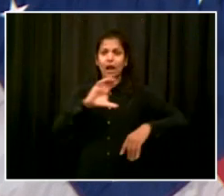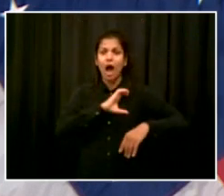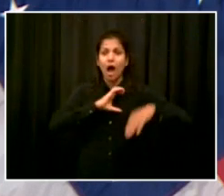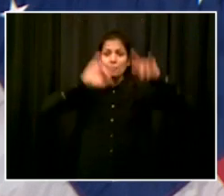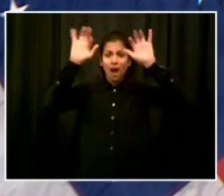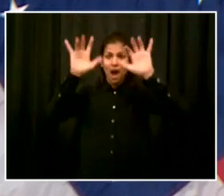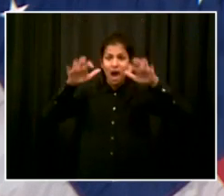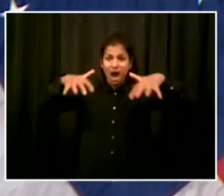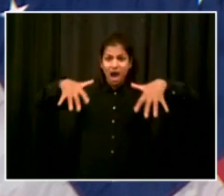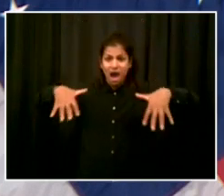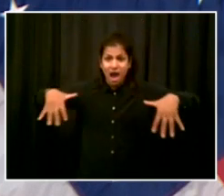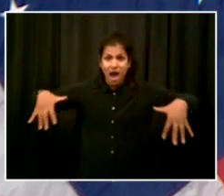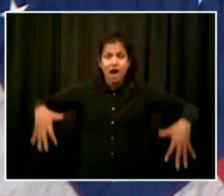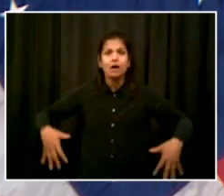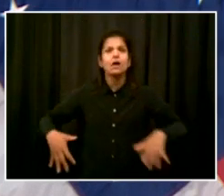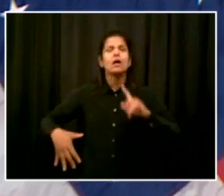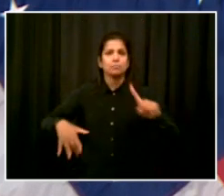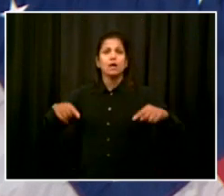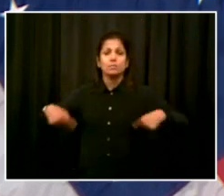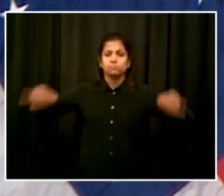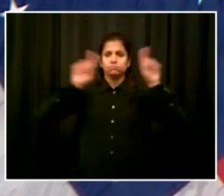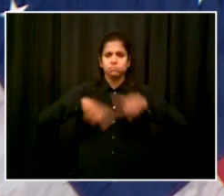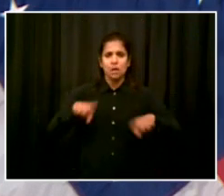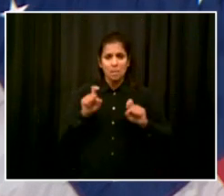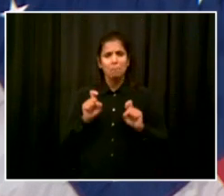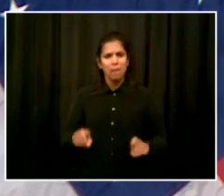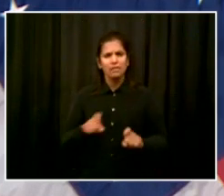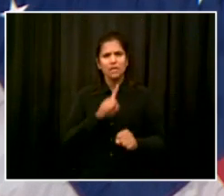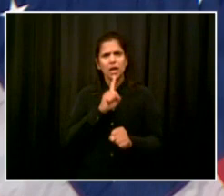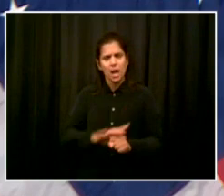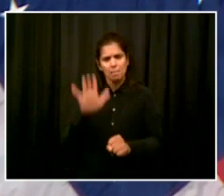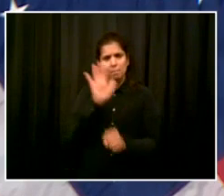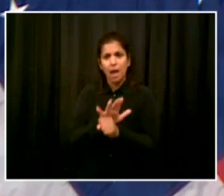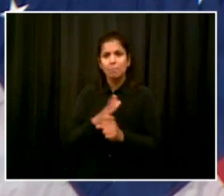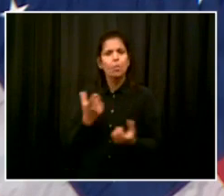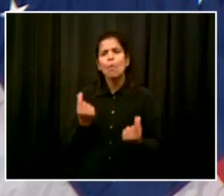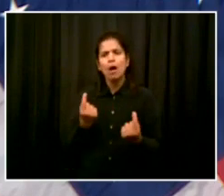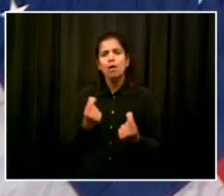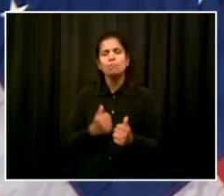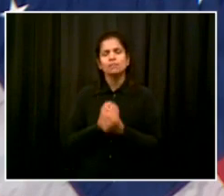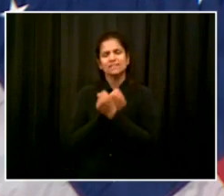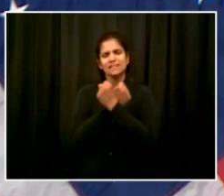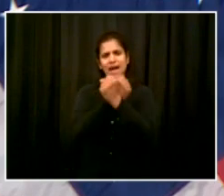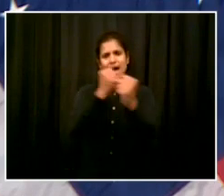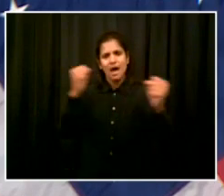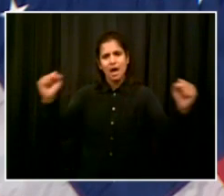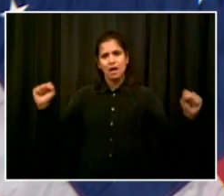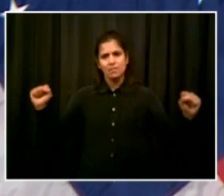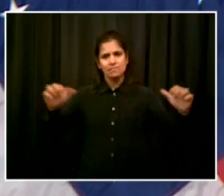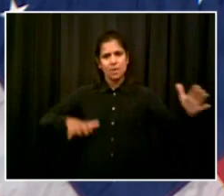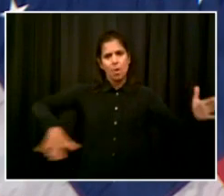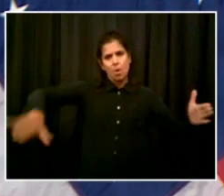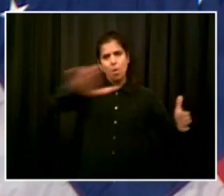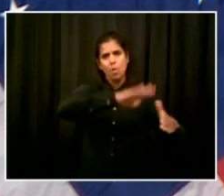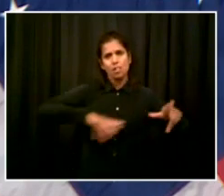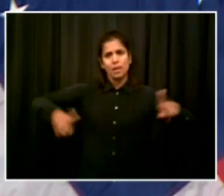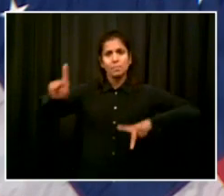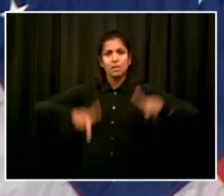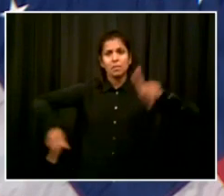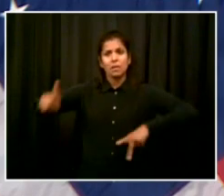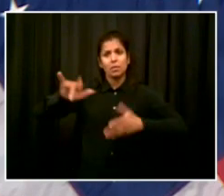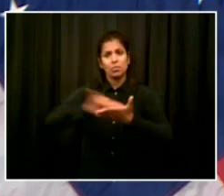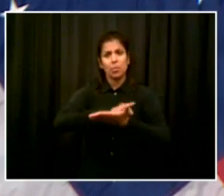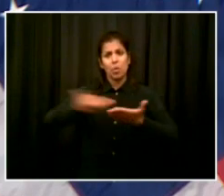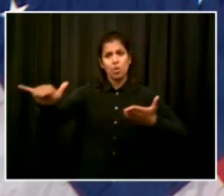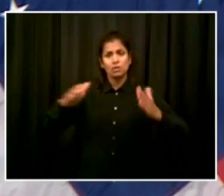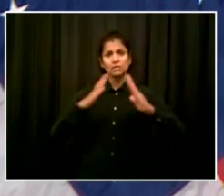lot of work to do in this environment. We have to be smart about it, strategic about it. We're going to need a lot of help. We're going to